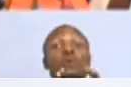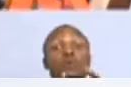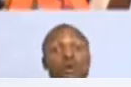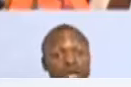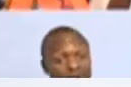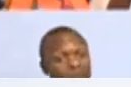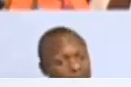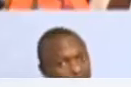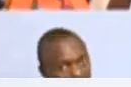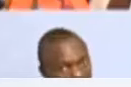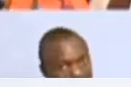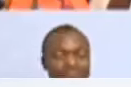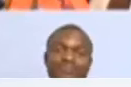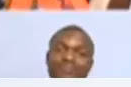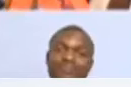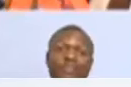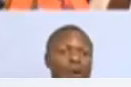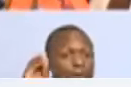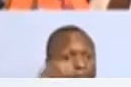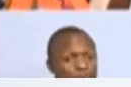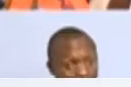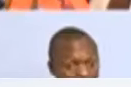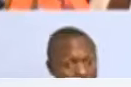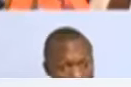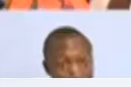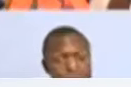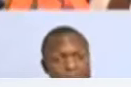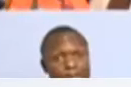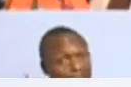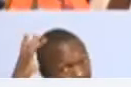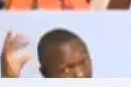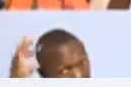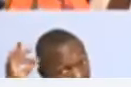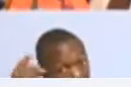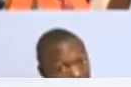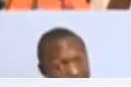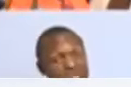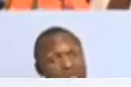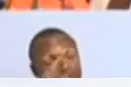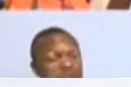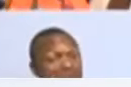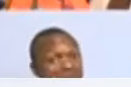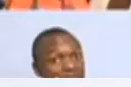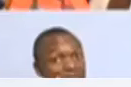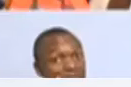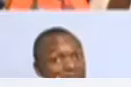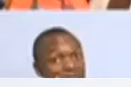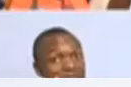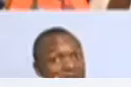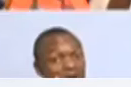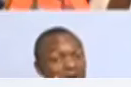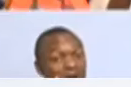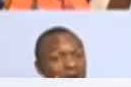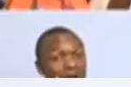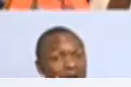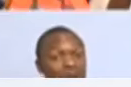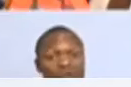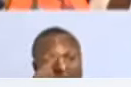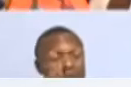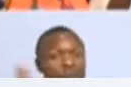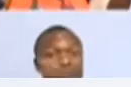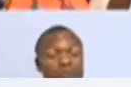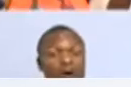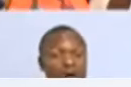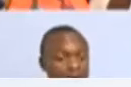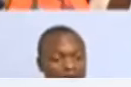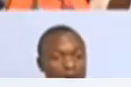works. We have put laws, but criminals still steal. When they steal, we go for them. So when you attack a radio